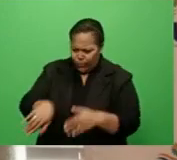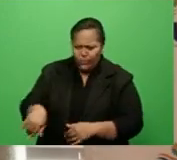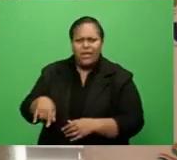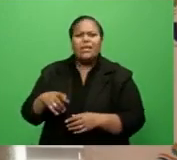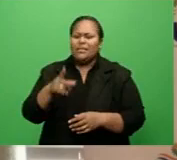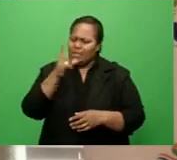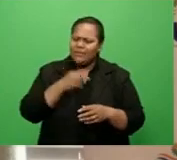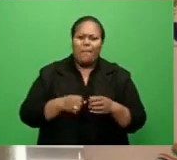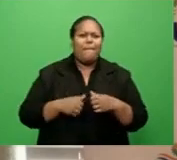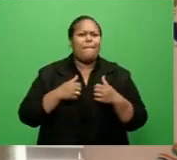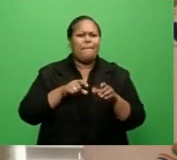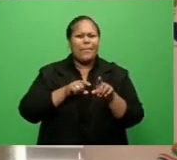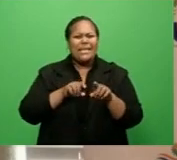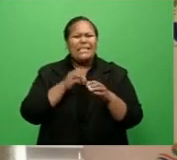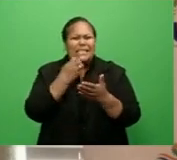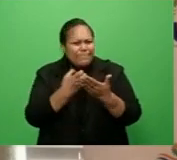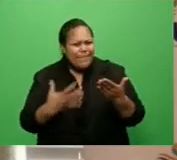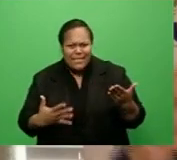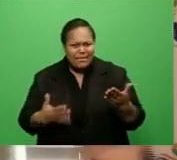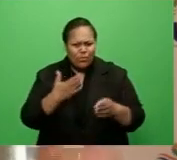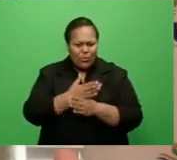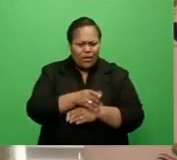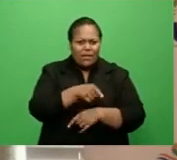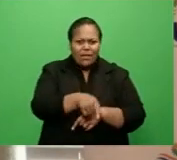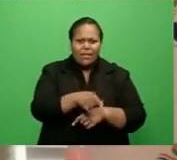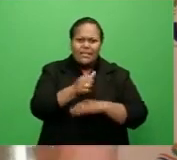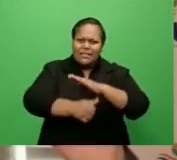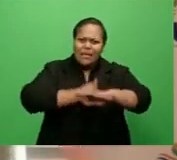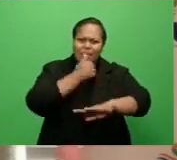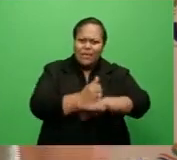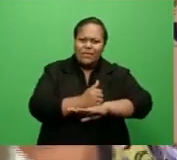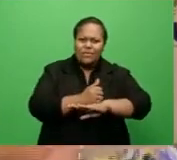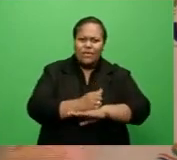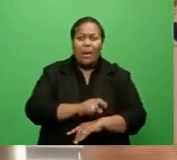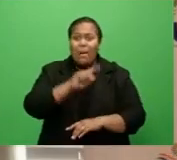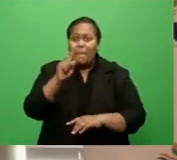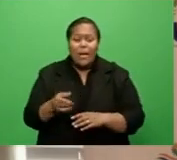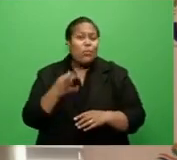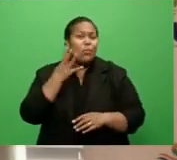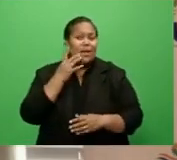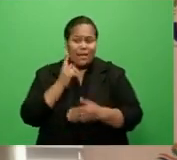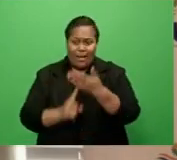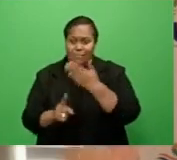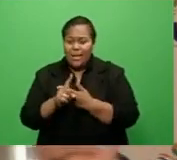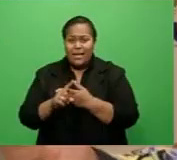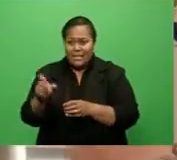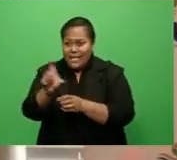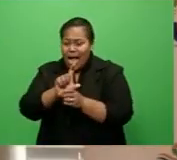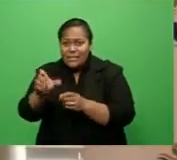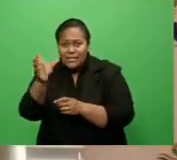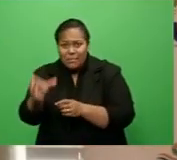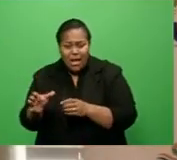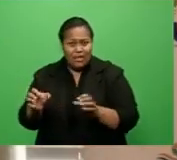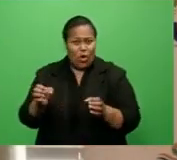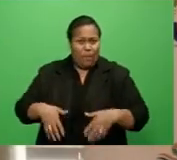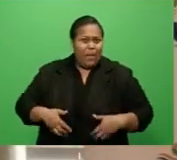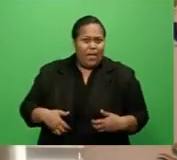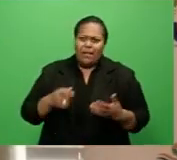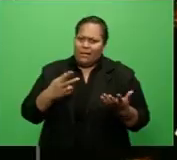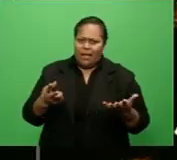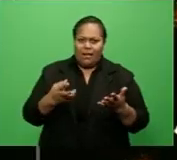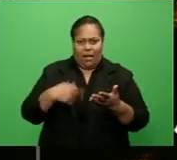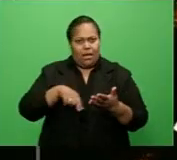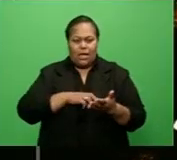cost involved in actually carrying out the work. But more so is the inconvenience to the customers and obviously the revenue that EFL